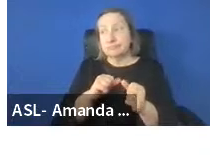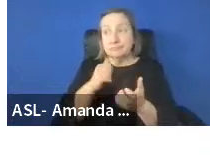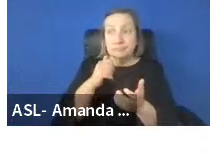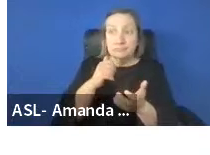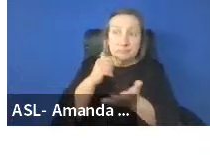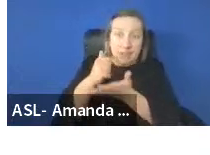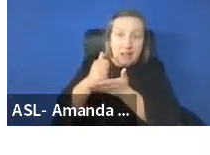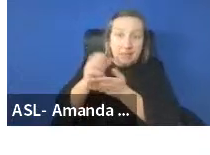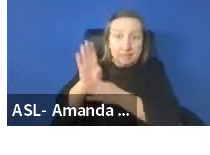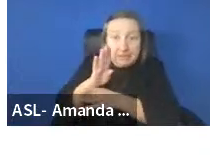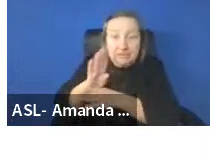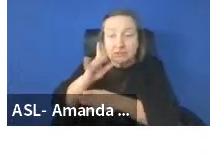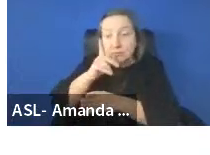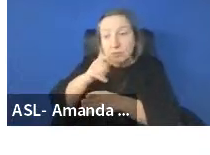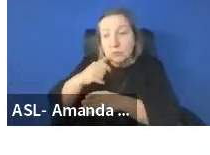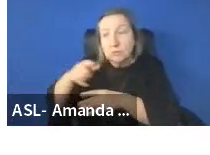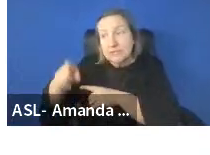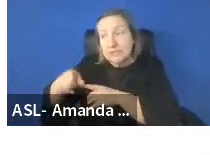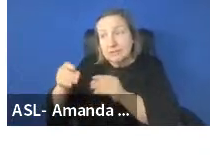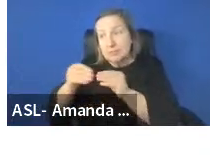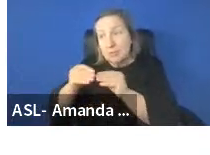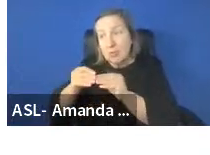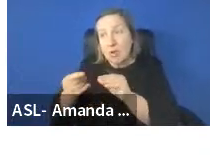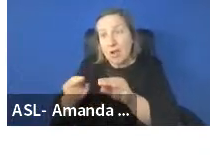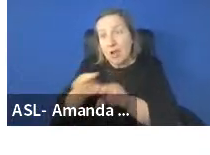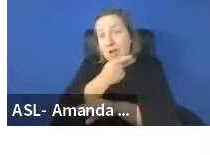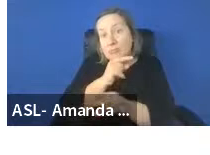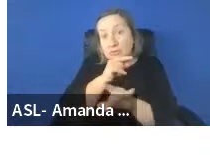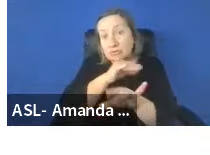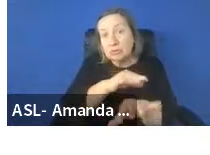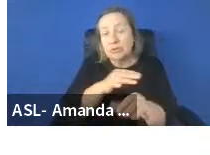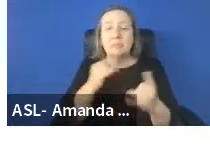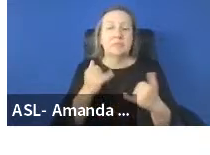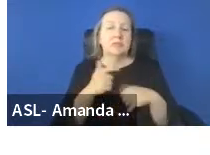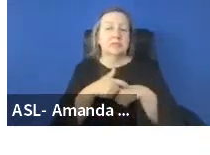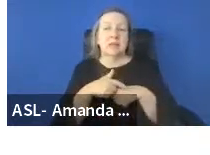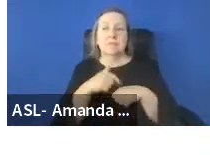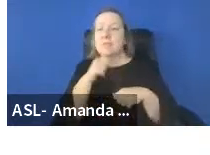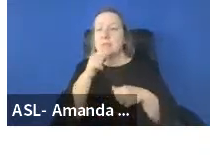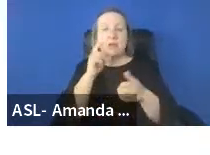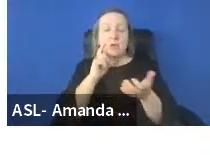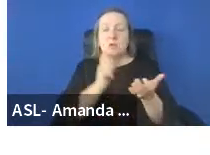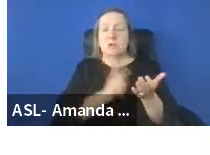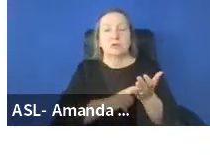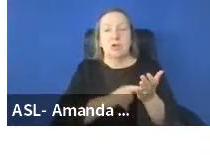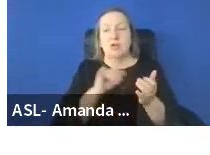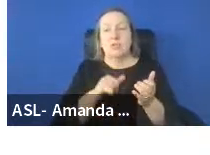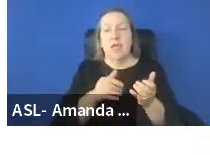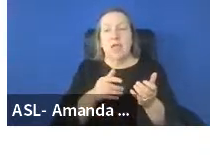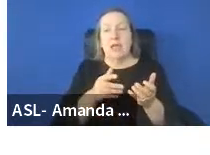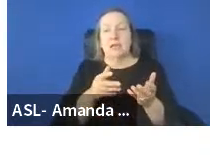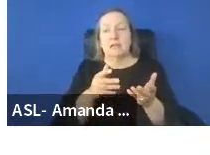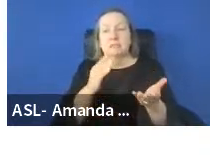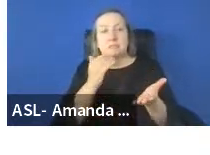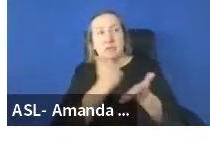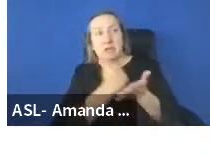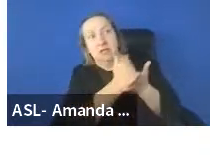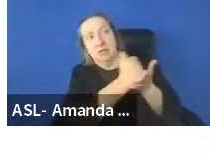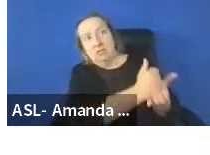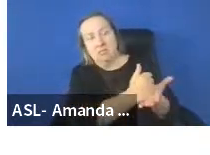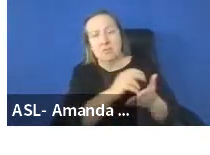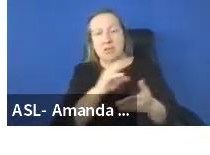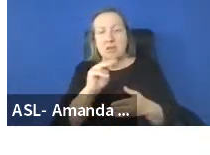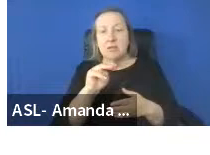a need upstream, this time they are not acknowledging that mitigation.